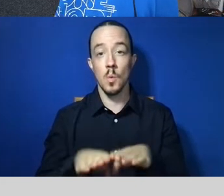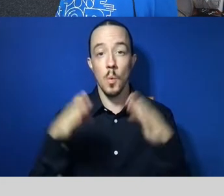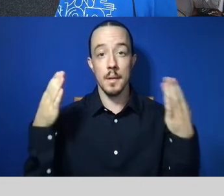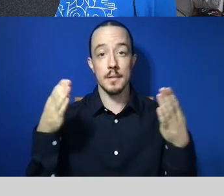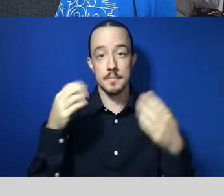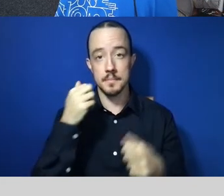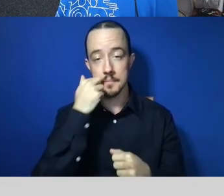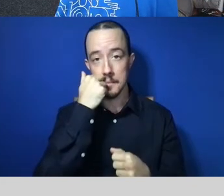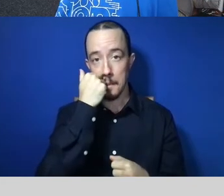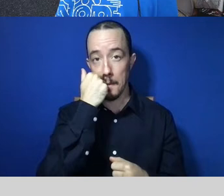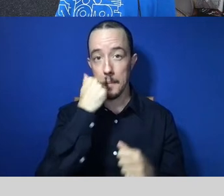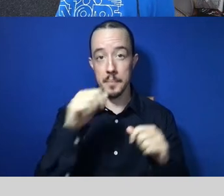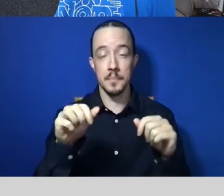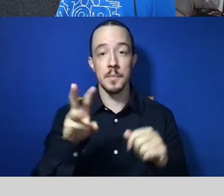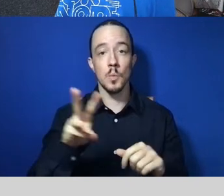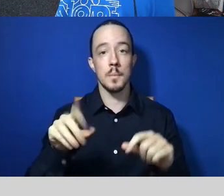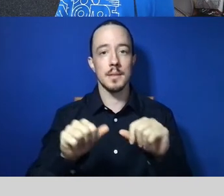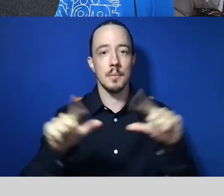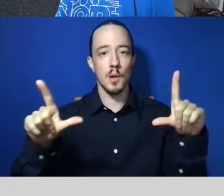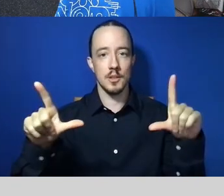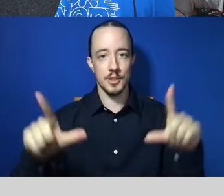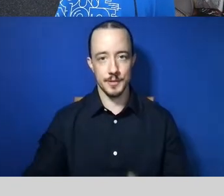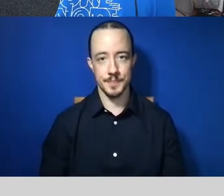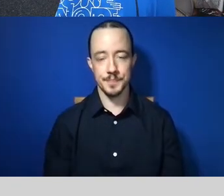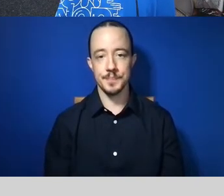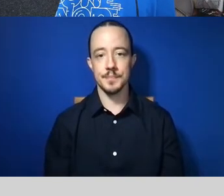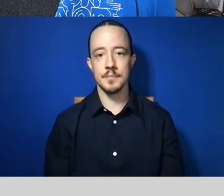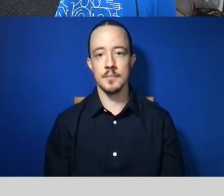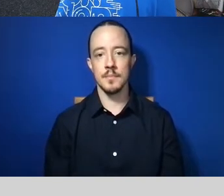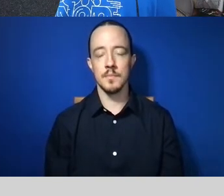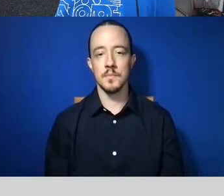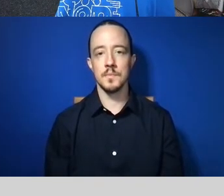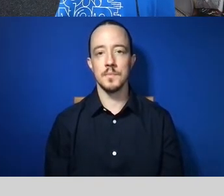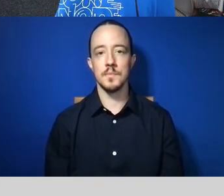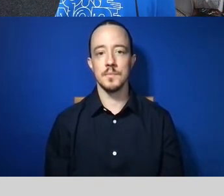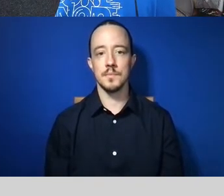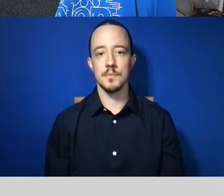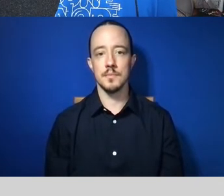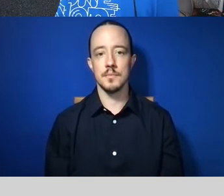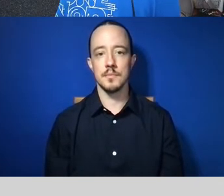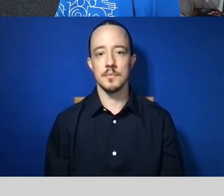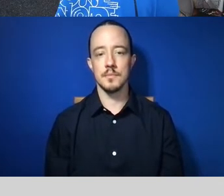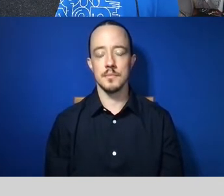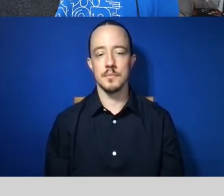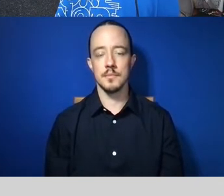Okay, so let's open up our browser and we will